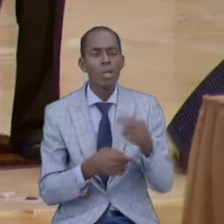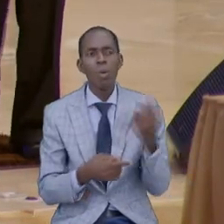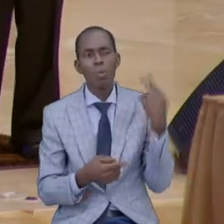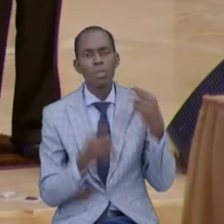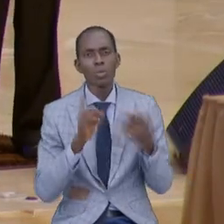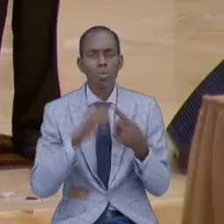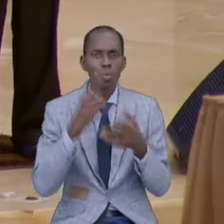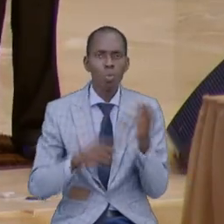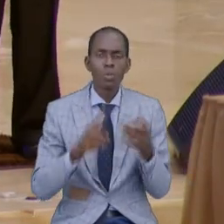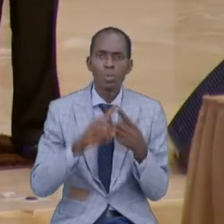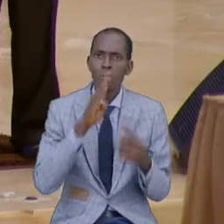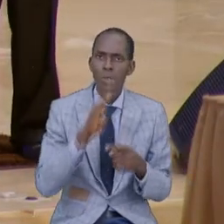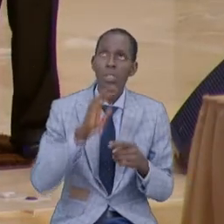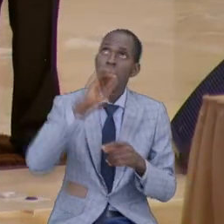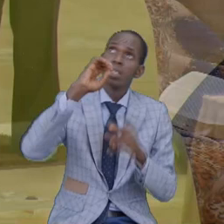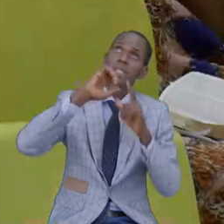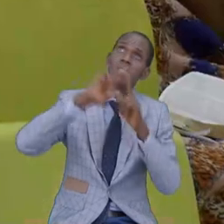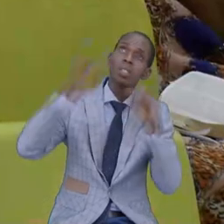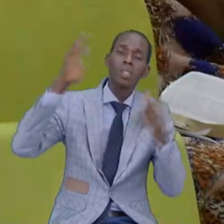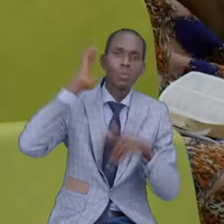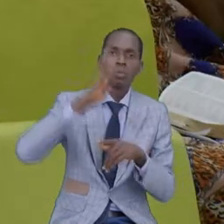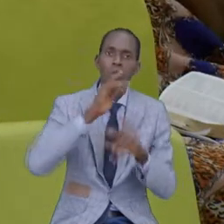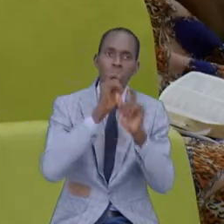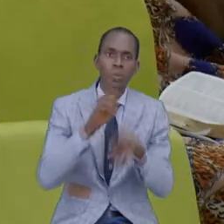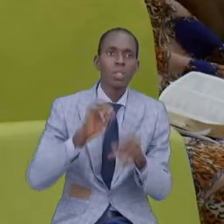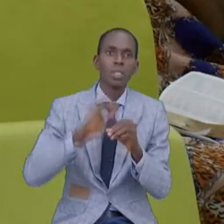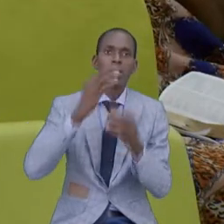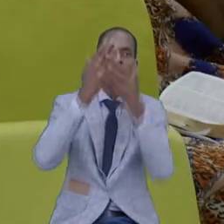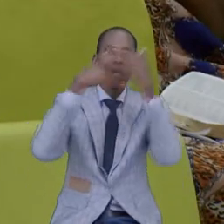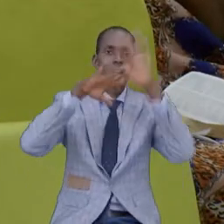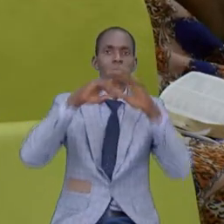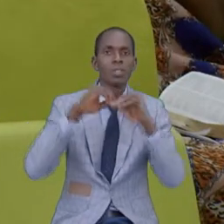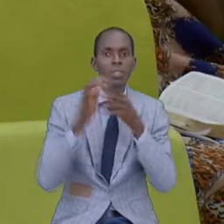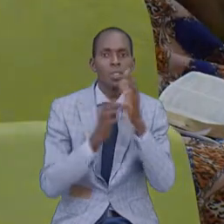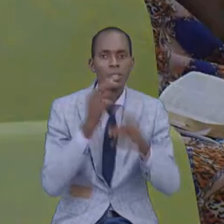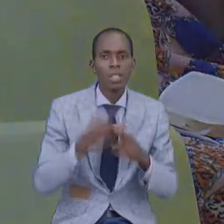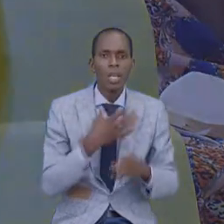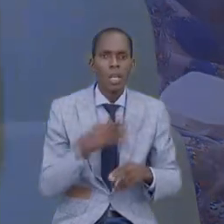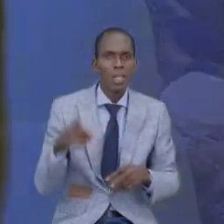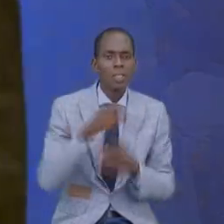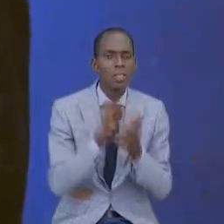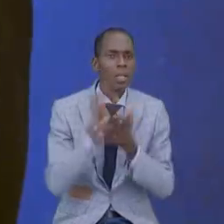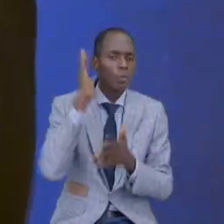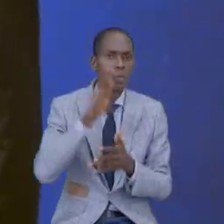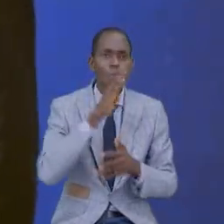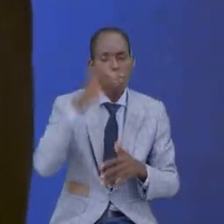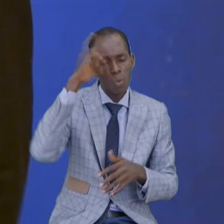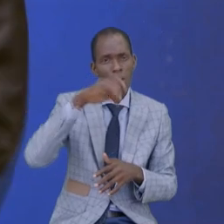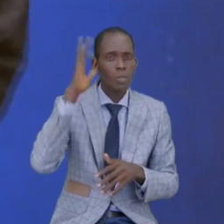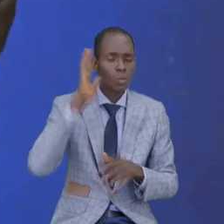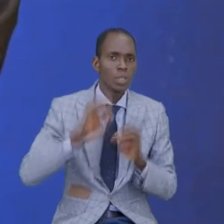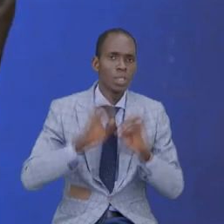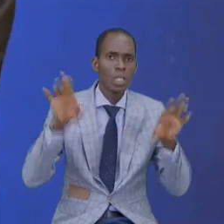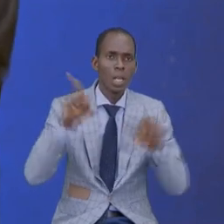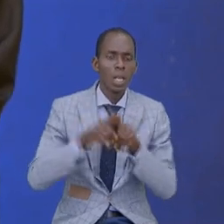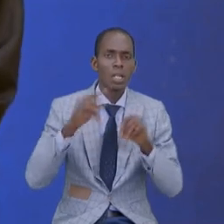be. Great will be your reward in heaven in Jesus' name. And they that be wise shall shine as the